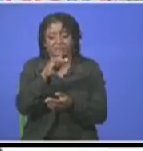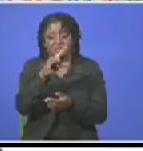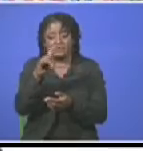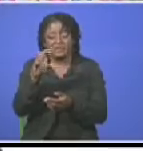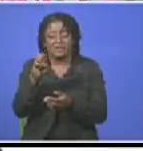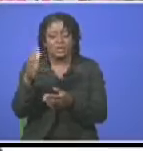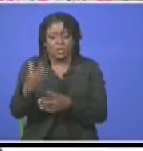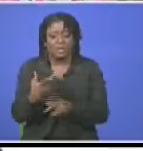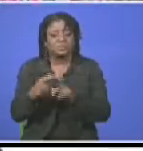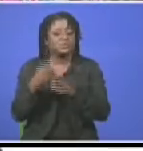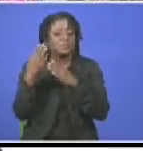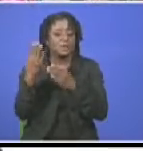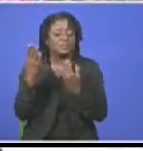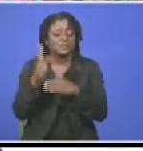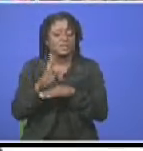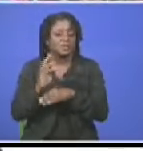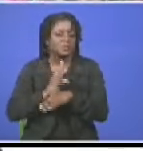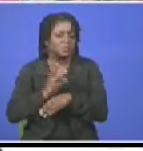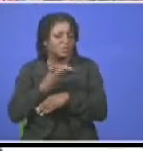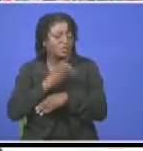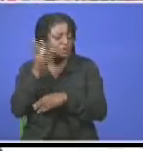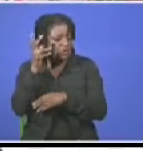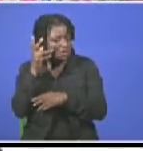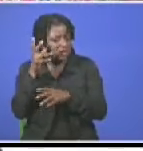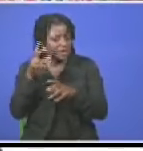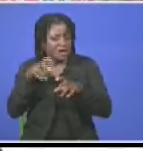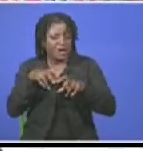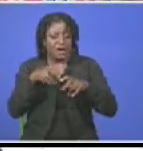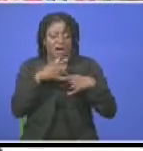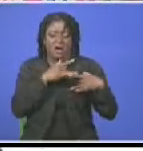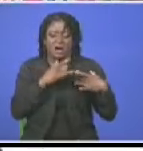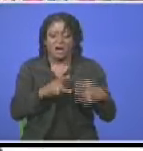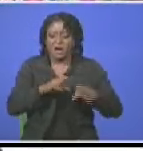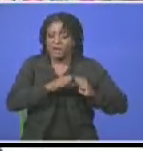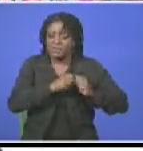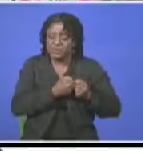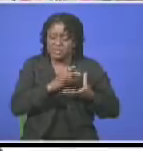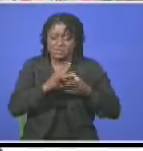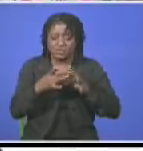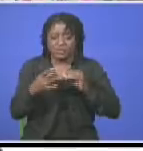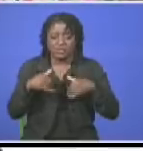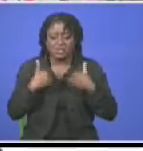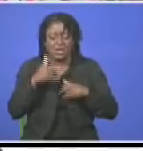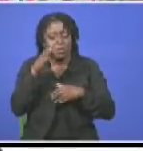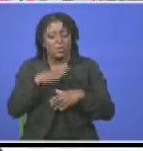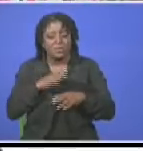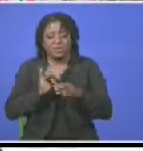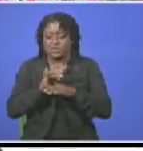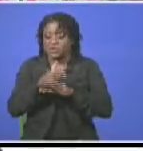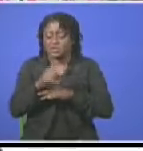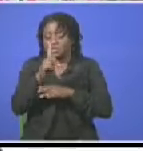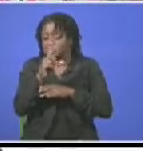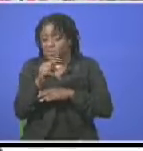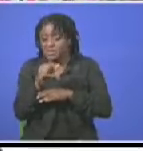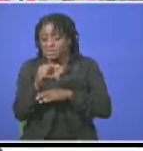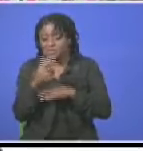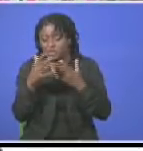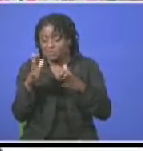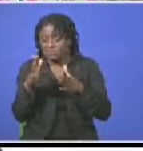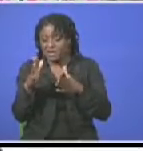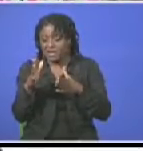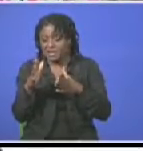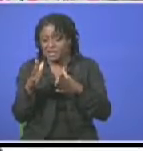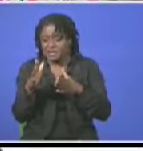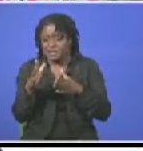Thank you. Well, we heard that heartbreaking story of this young woman just in her early 20s already